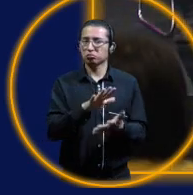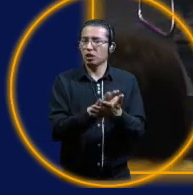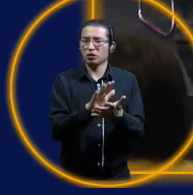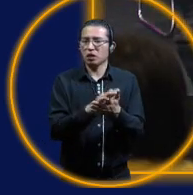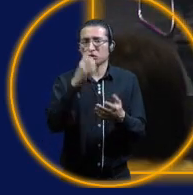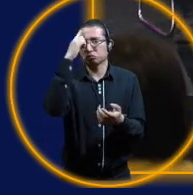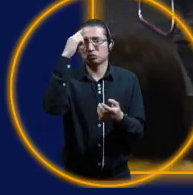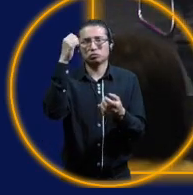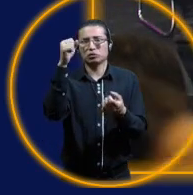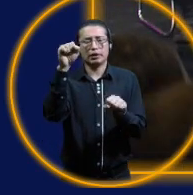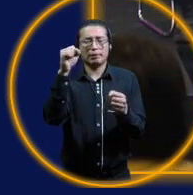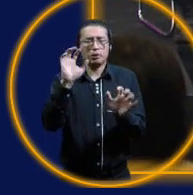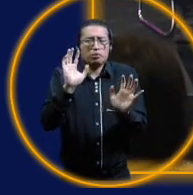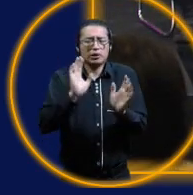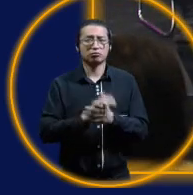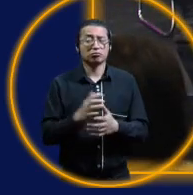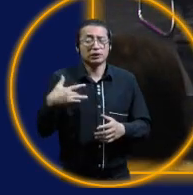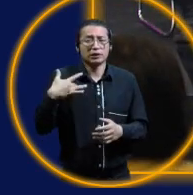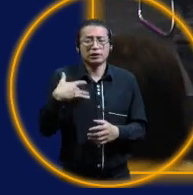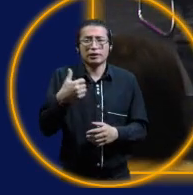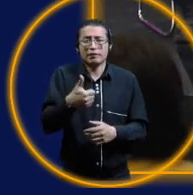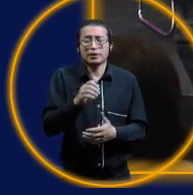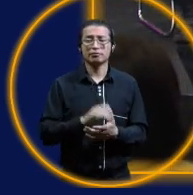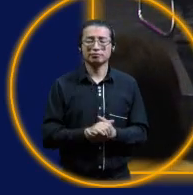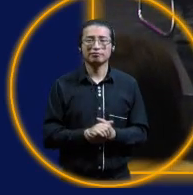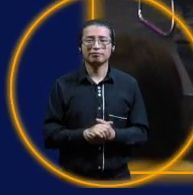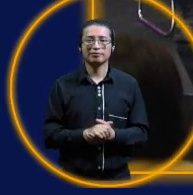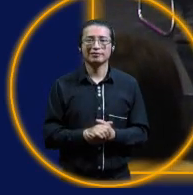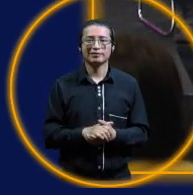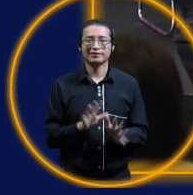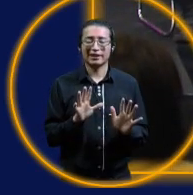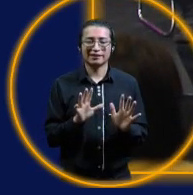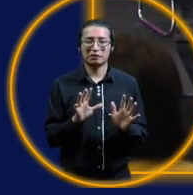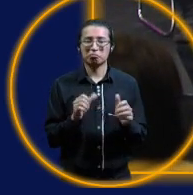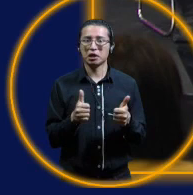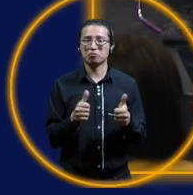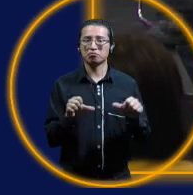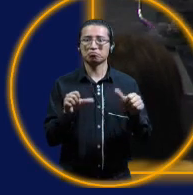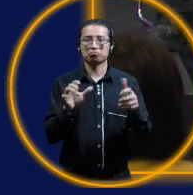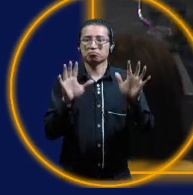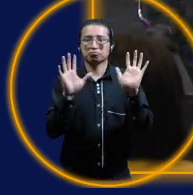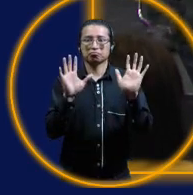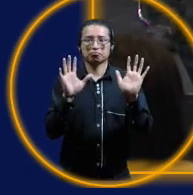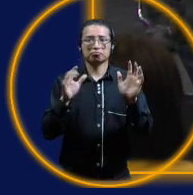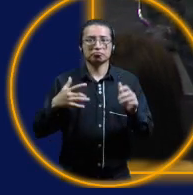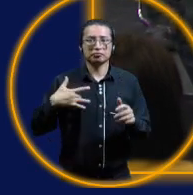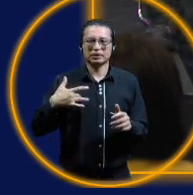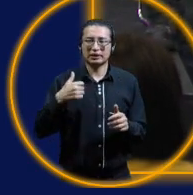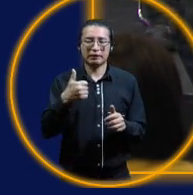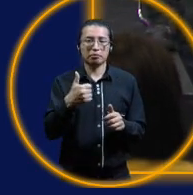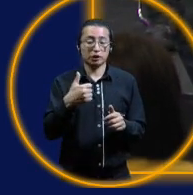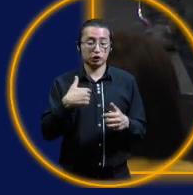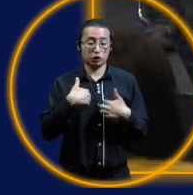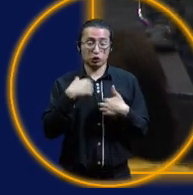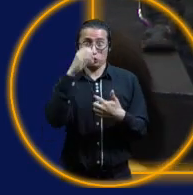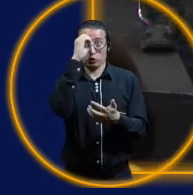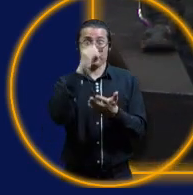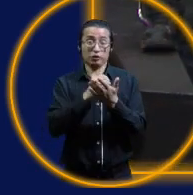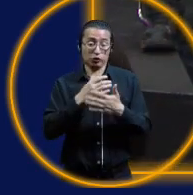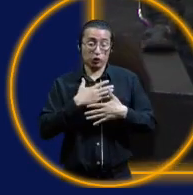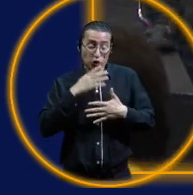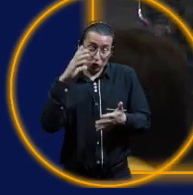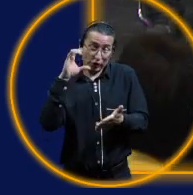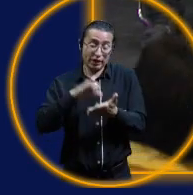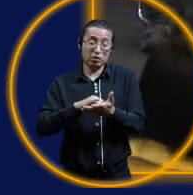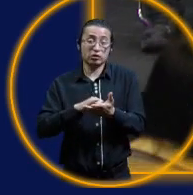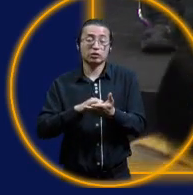like if it's truly great or not. Because I think with like songs and